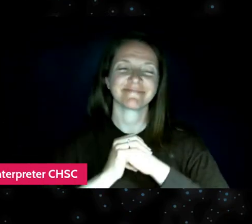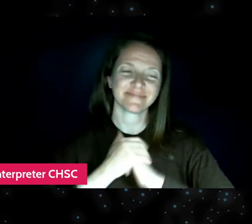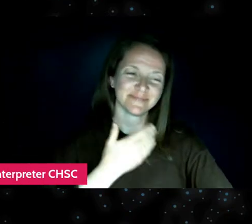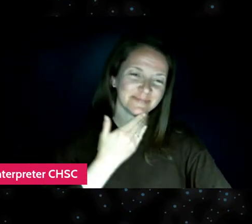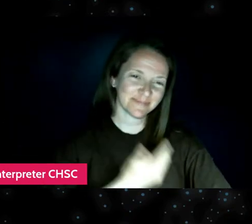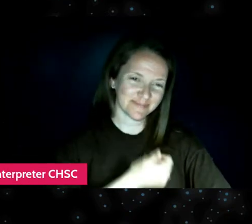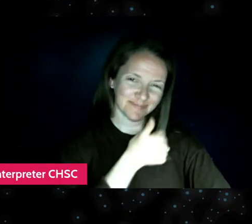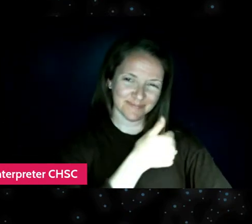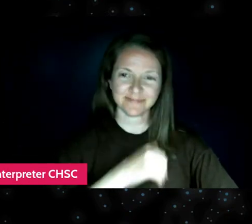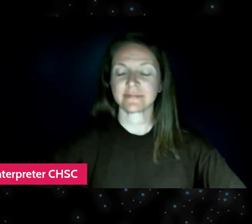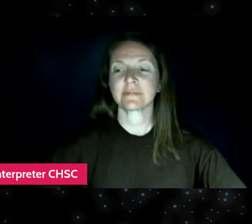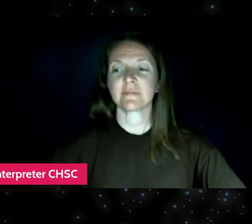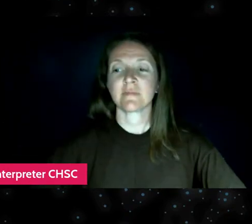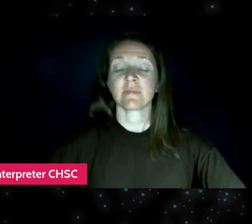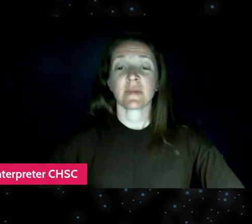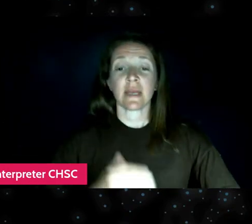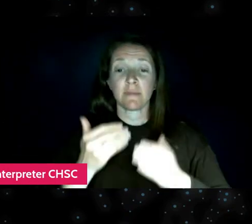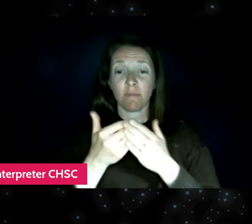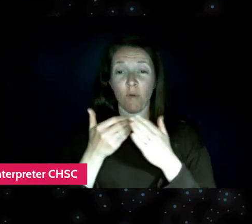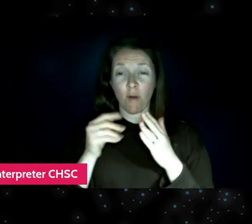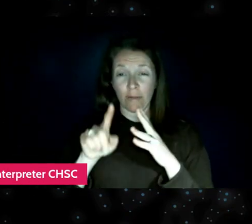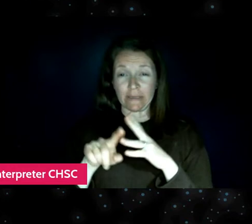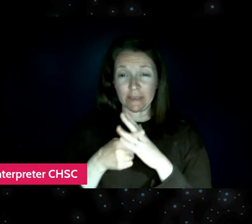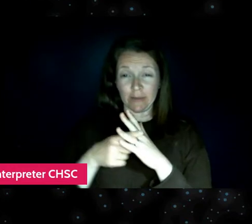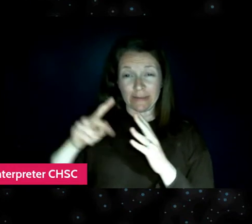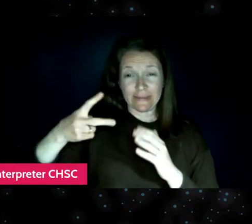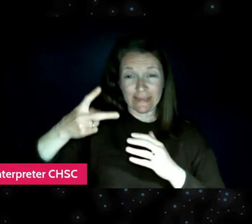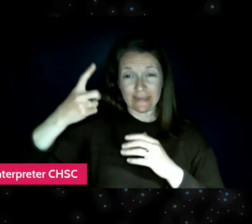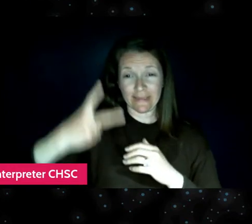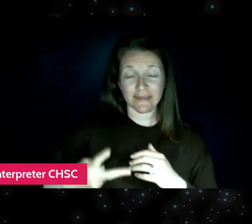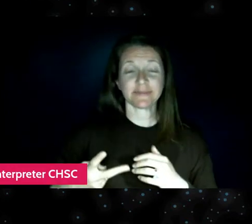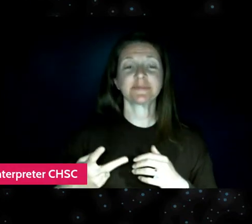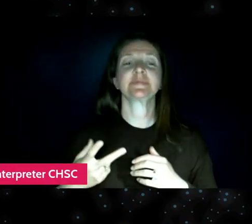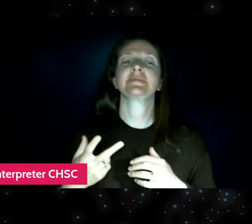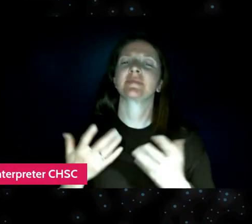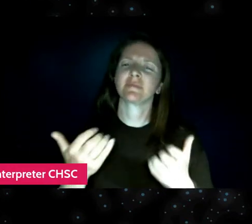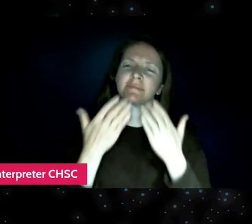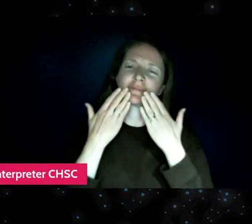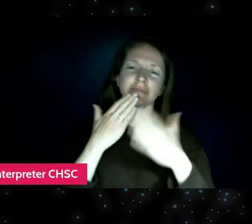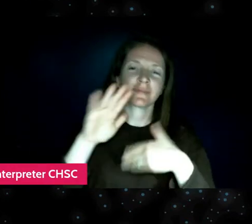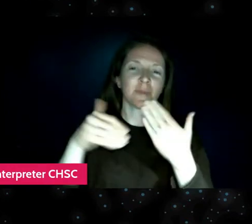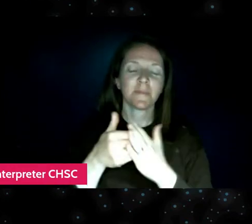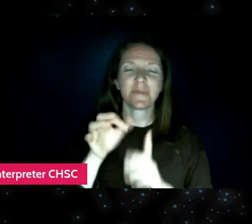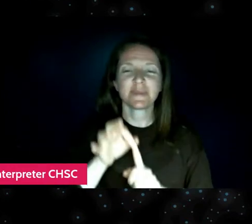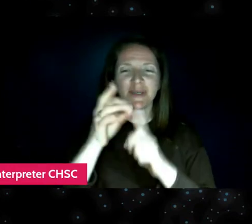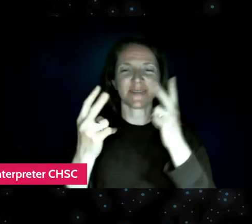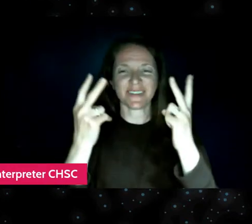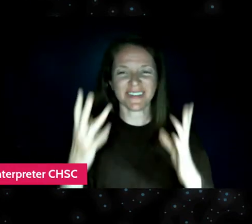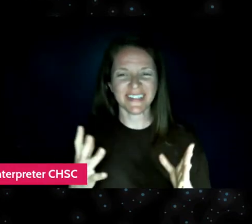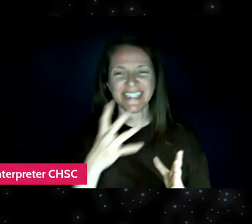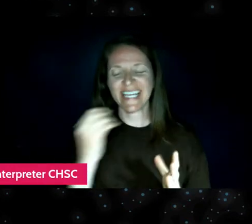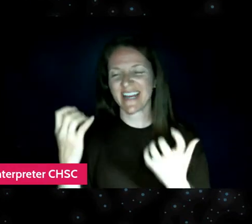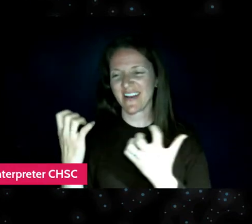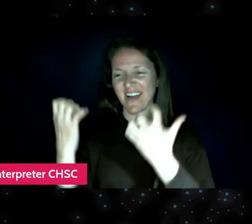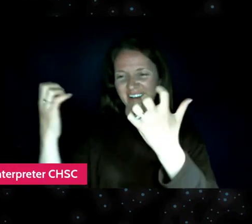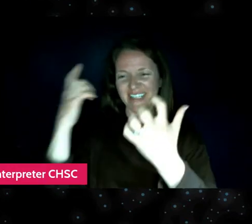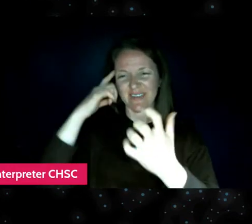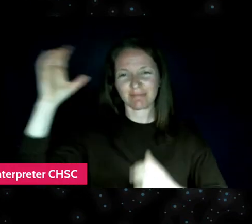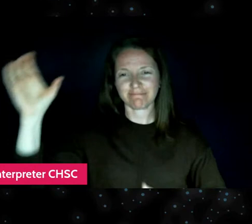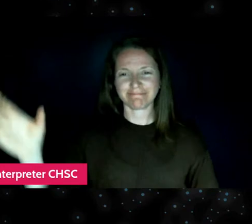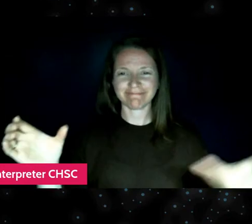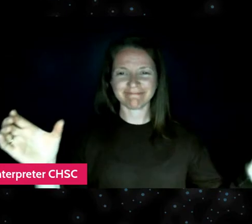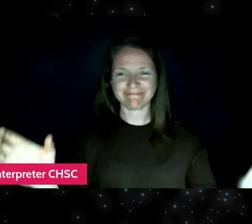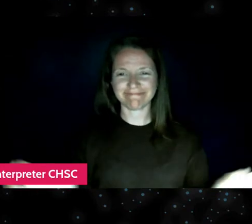Before we move on to the second half of tonight's happy hour, we would like to thank all of our special guests and our audience for raising a glass with